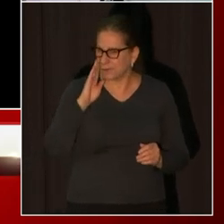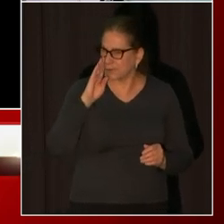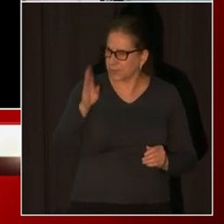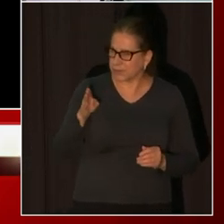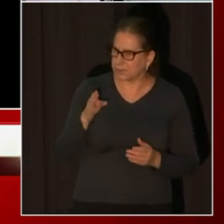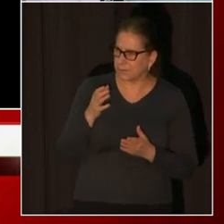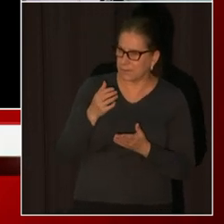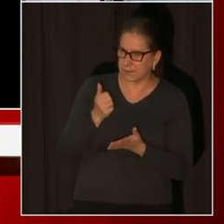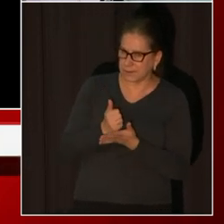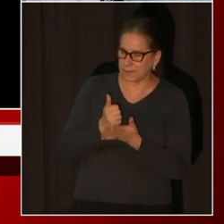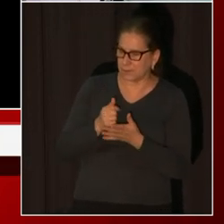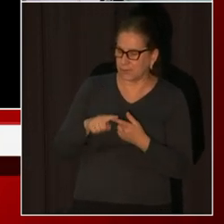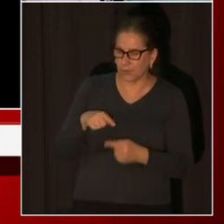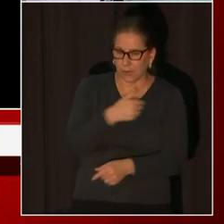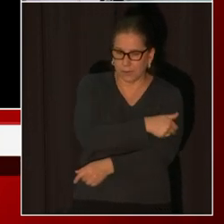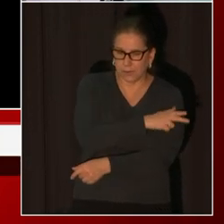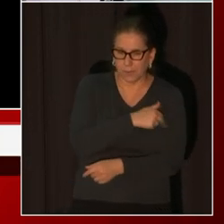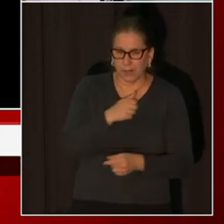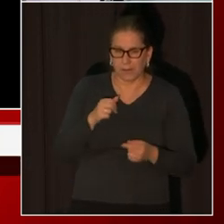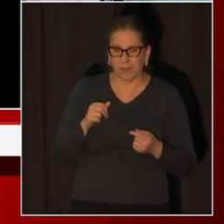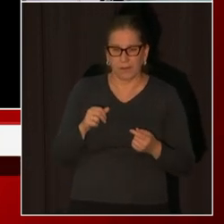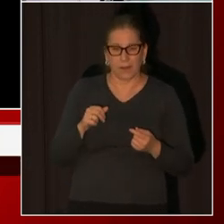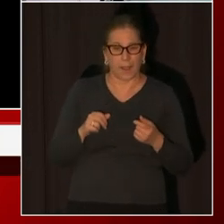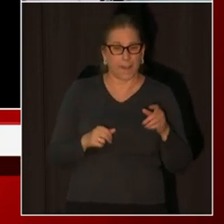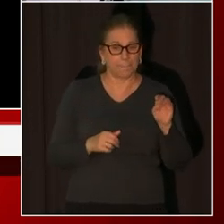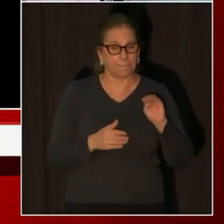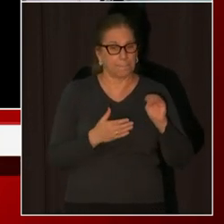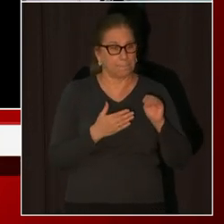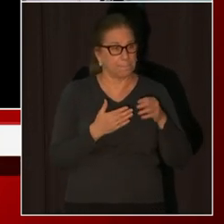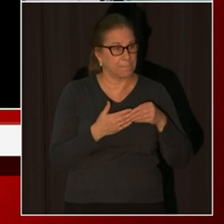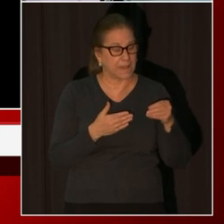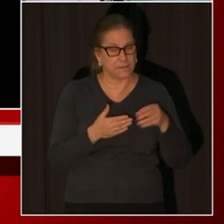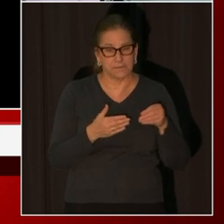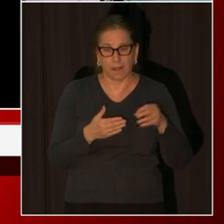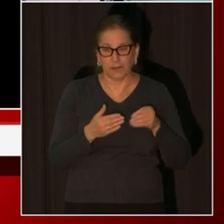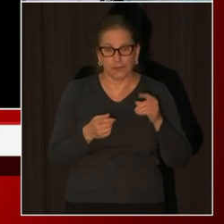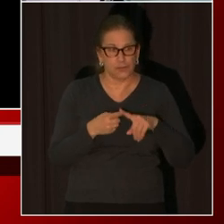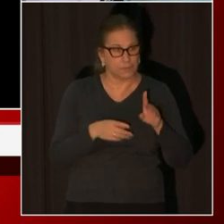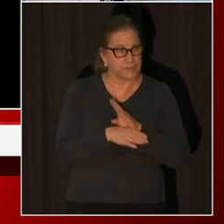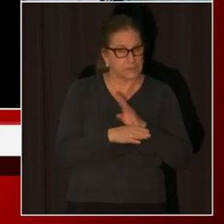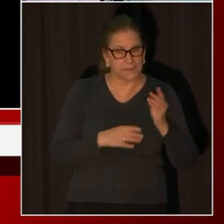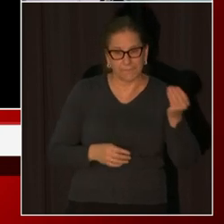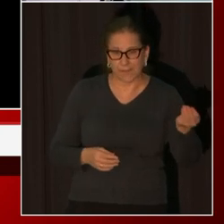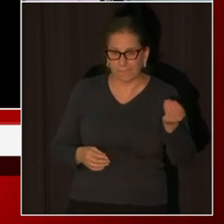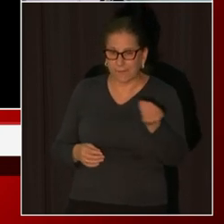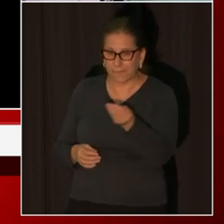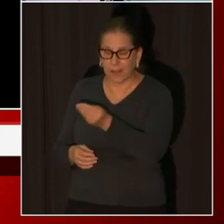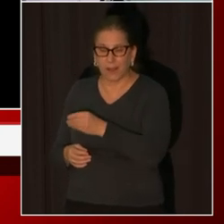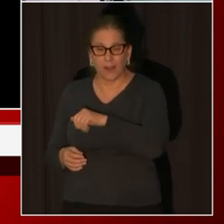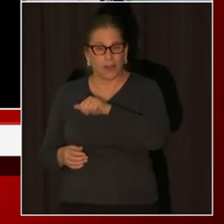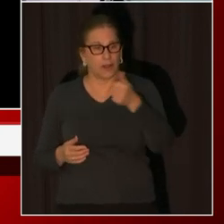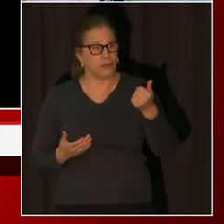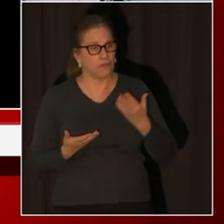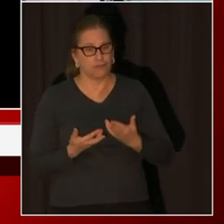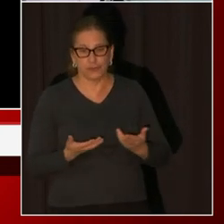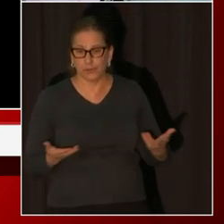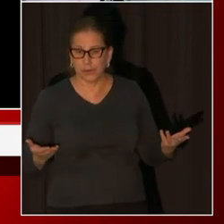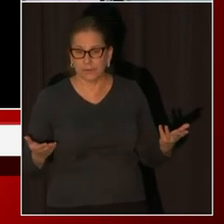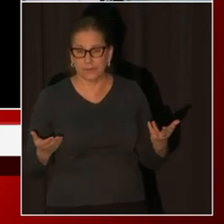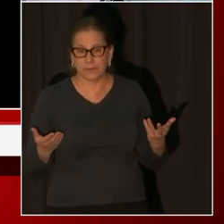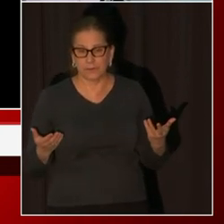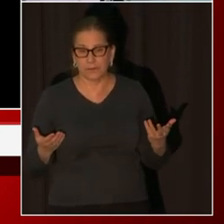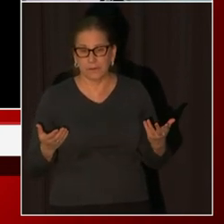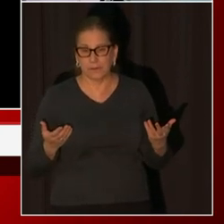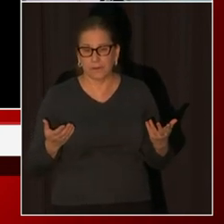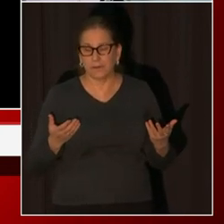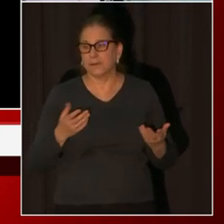$130 million, $2.4 million to businesses, and then there's other resources that go to WMATA, payments directly to residents